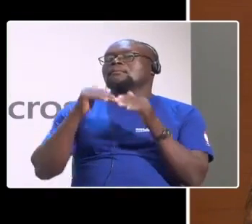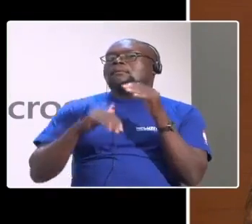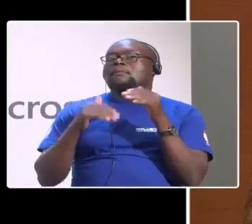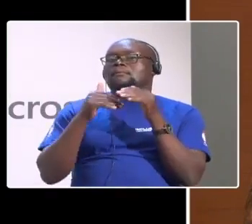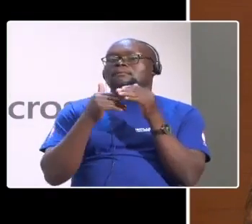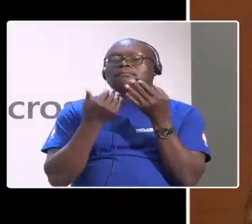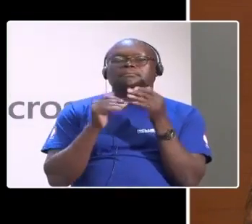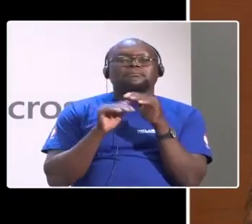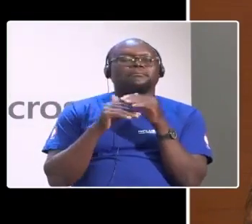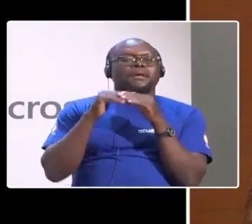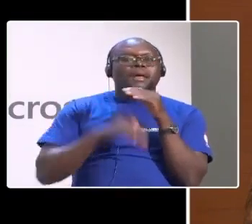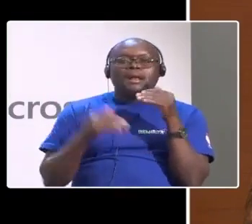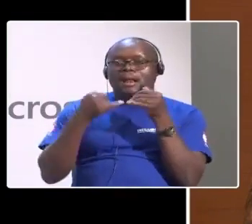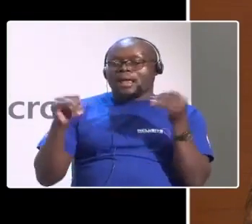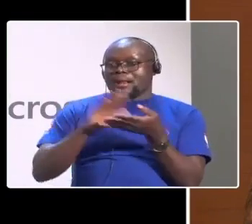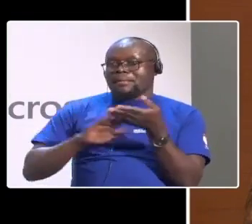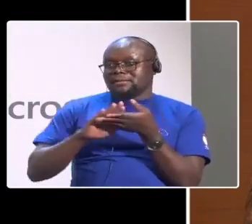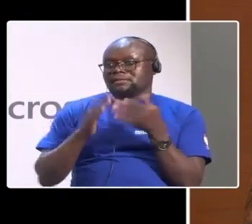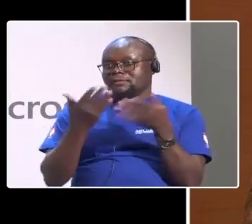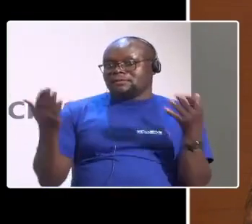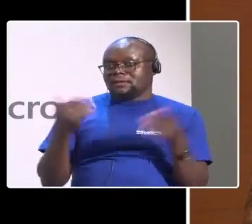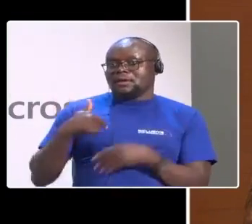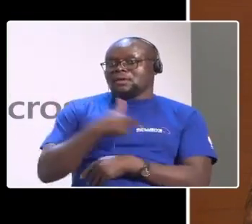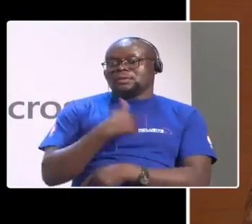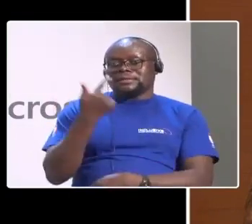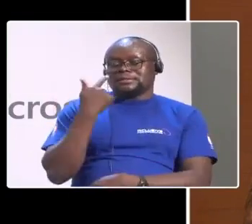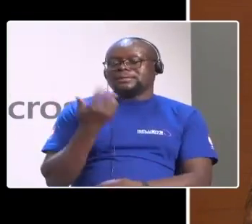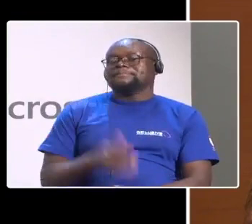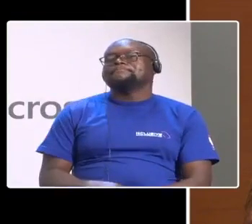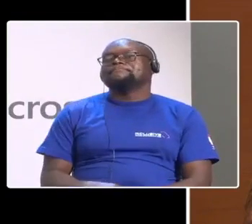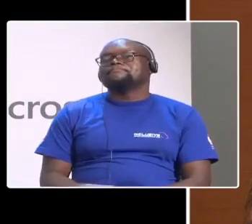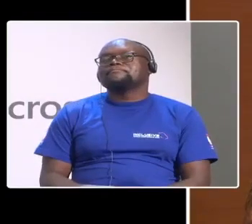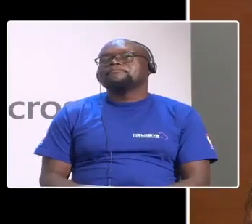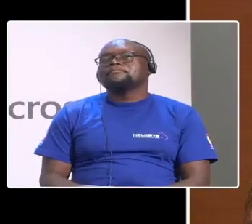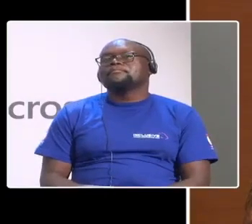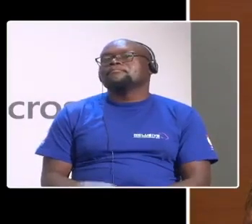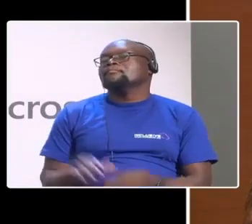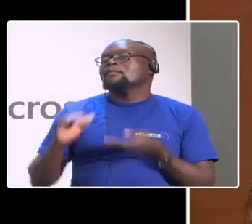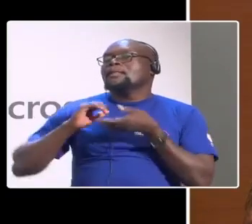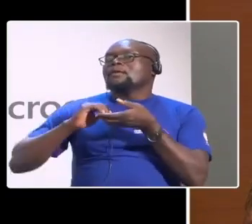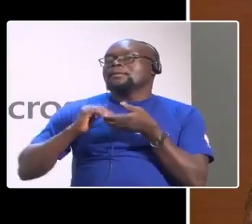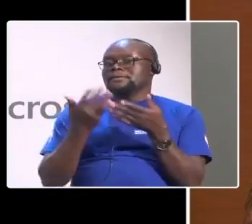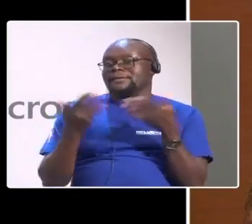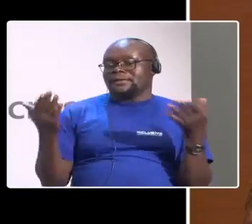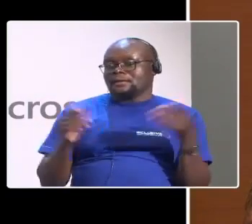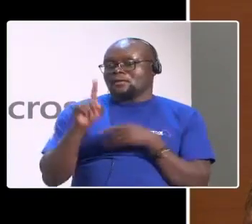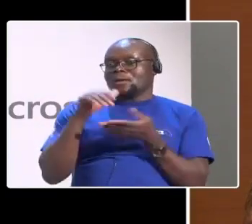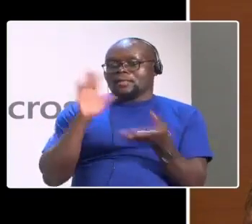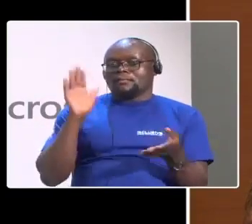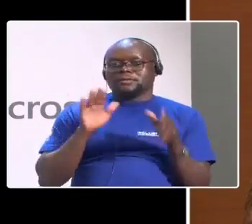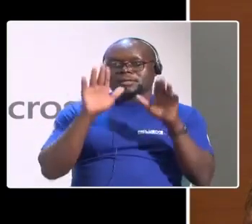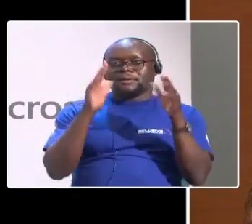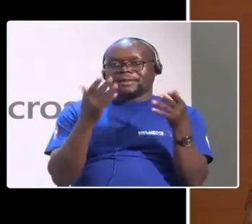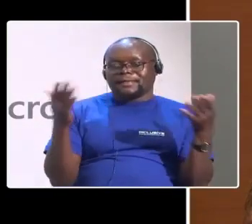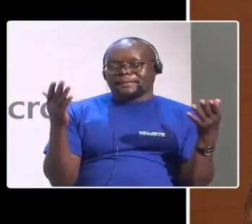things that we have. We see that the collaboration thing is one of the most important